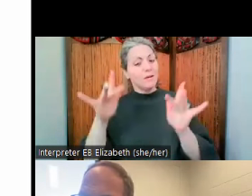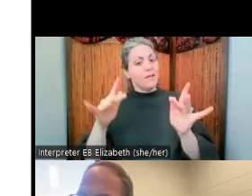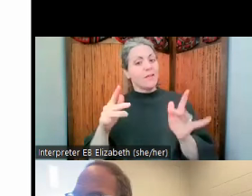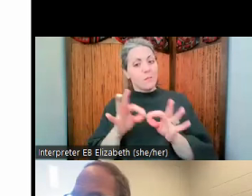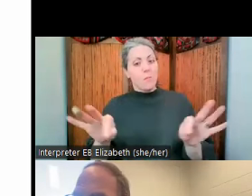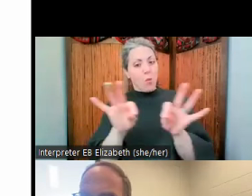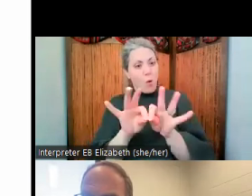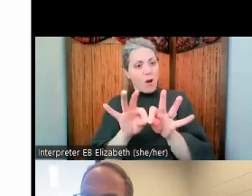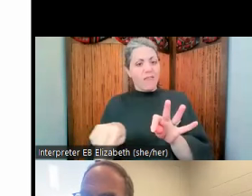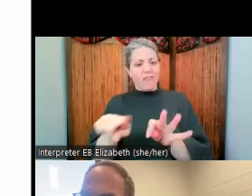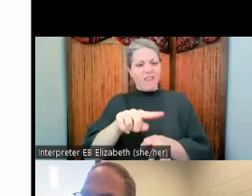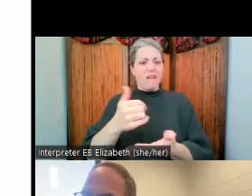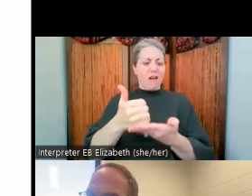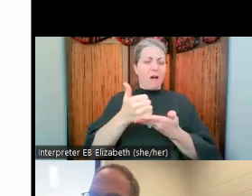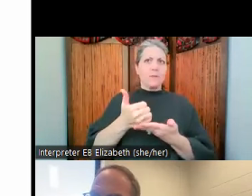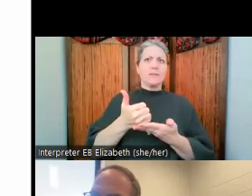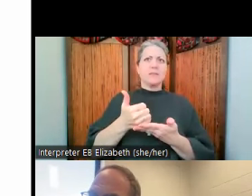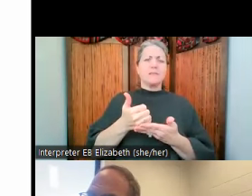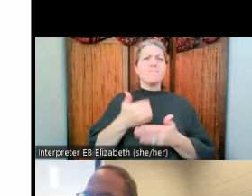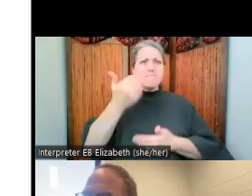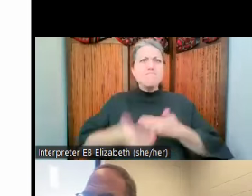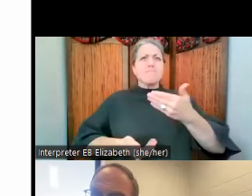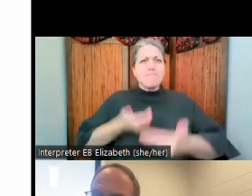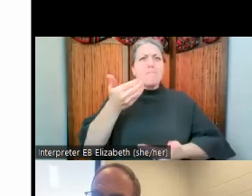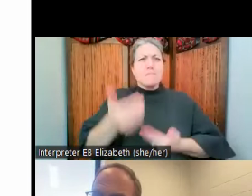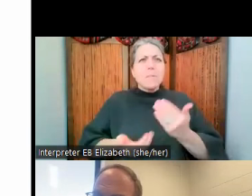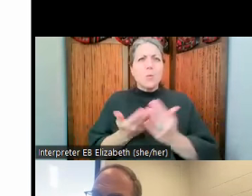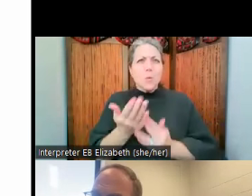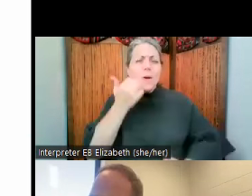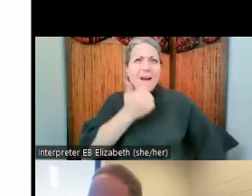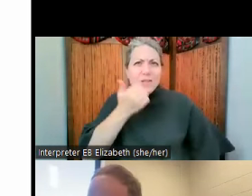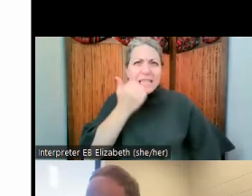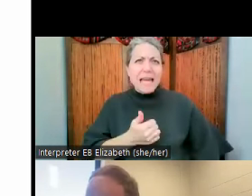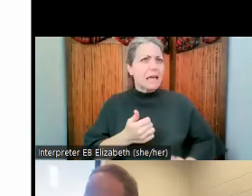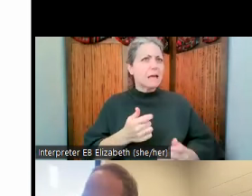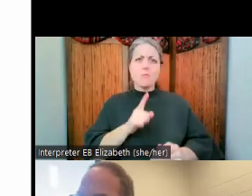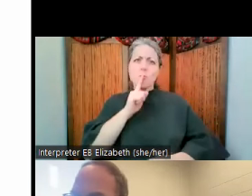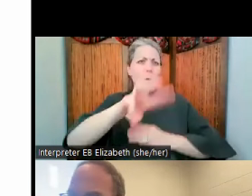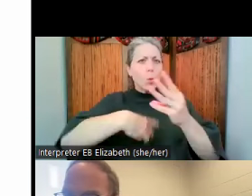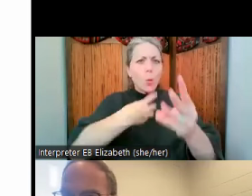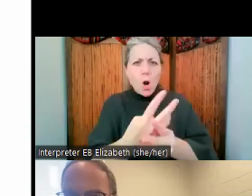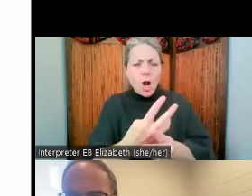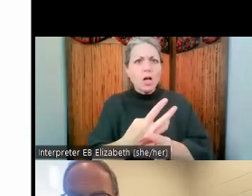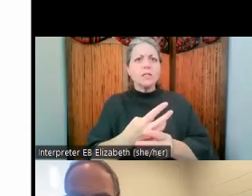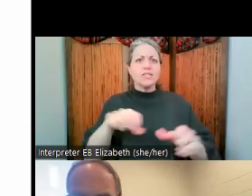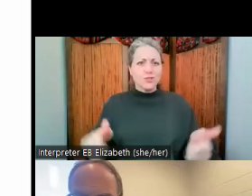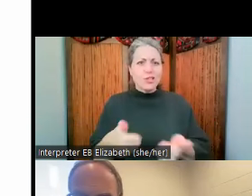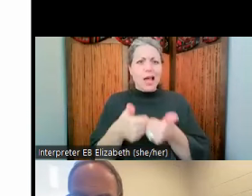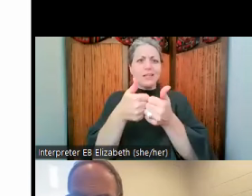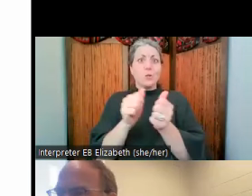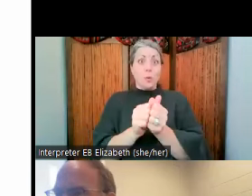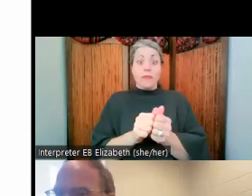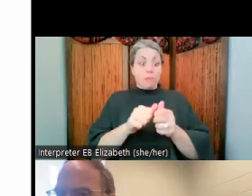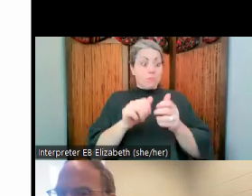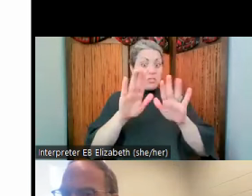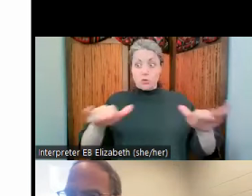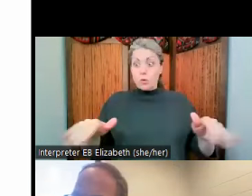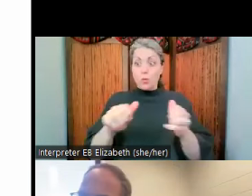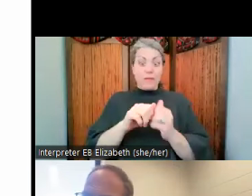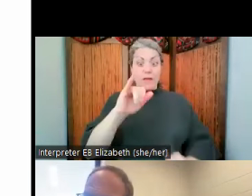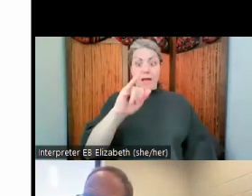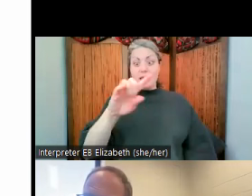get through the day-to-day really practical needs that goes into raising a child with developmental diagnosis. So we became more and more